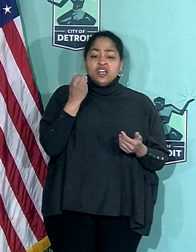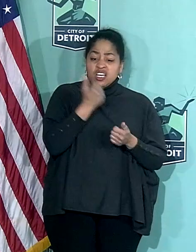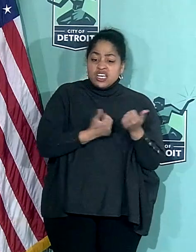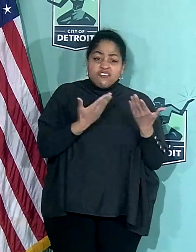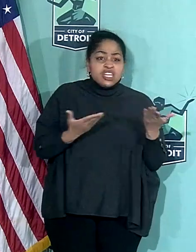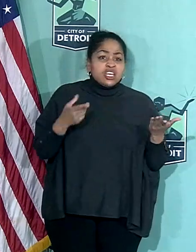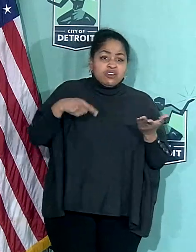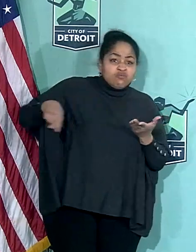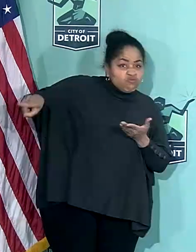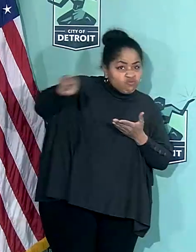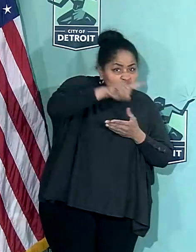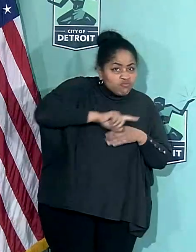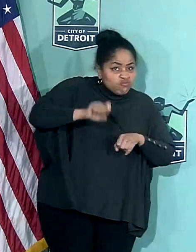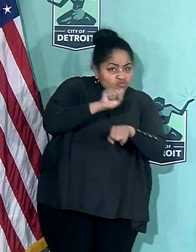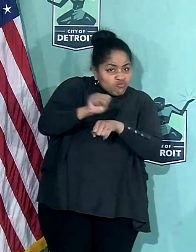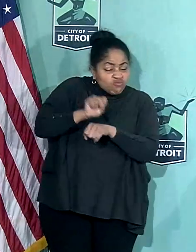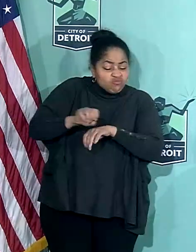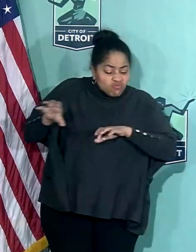this community